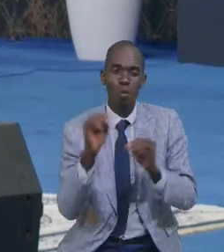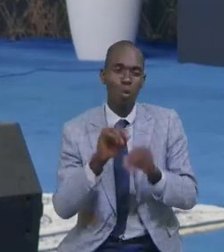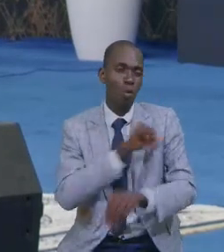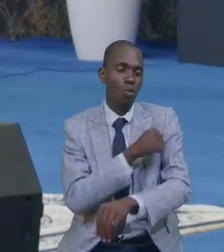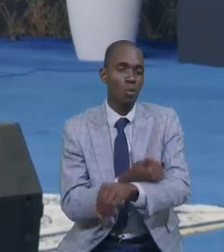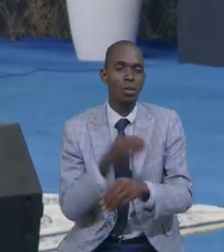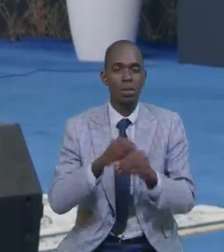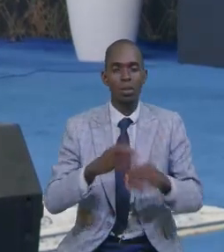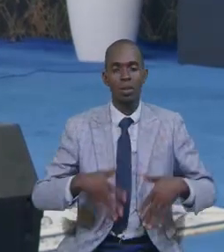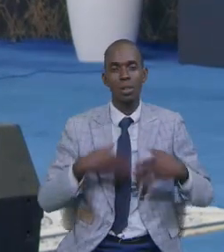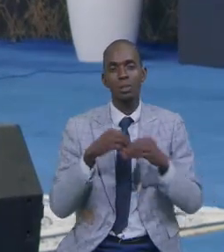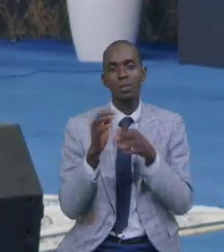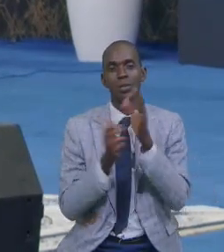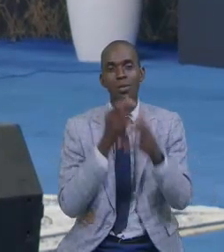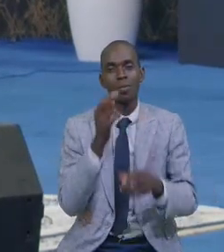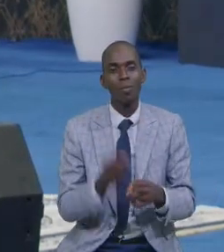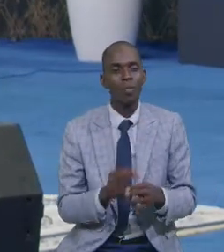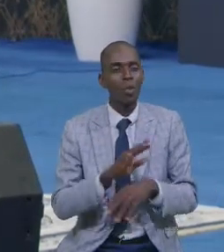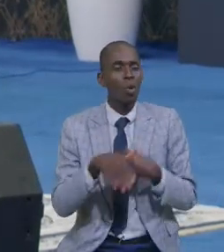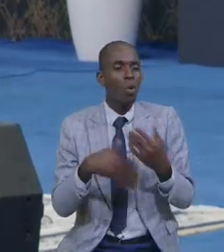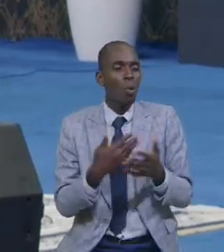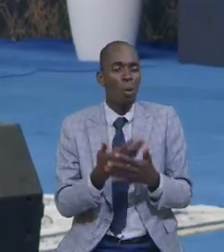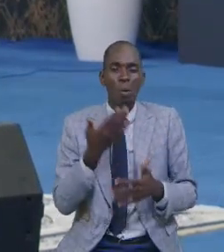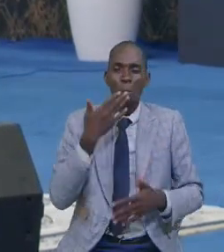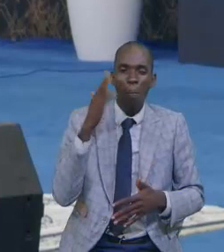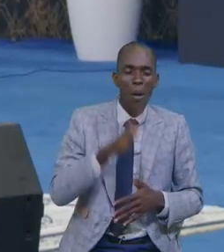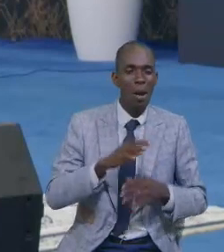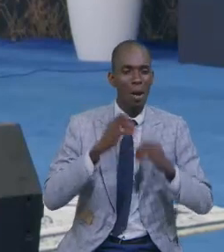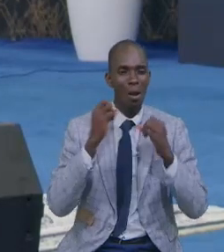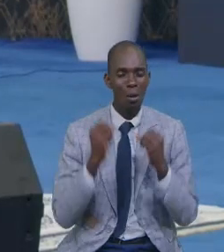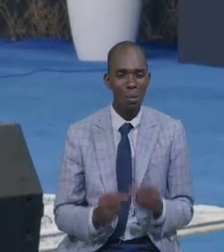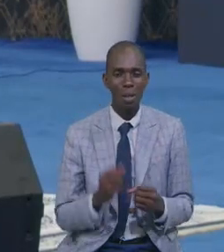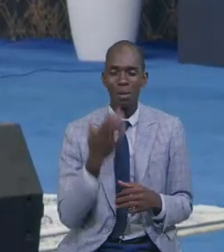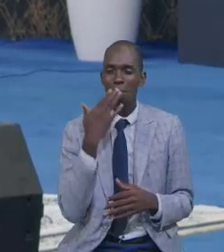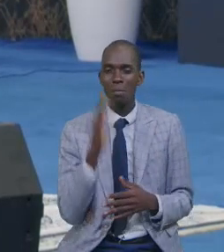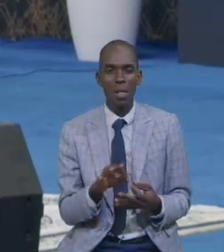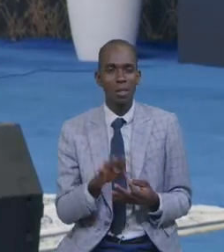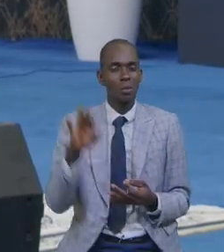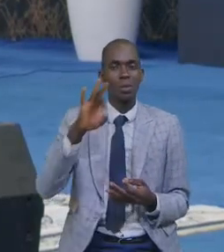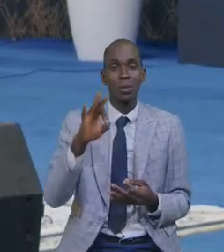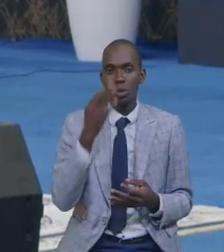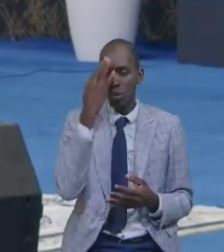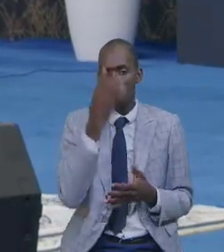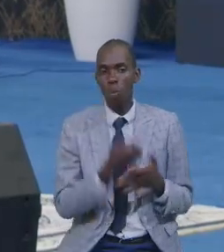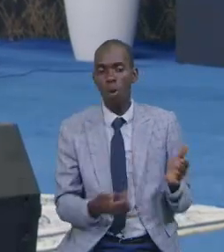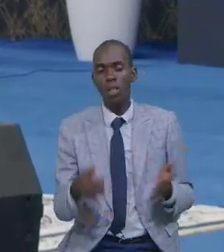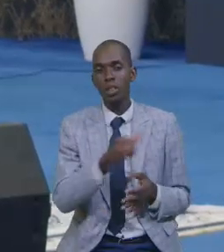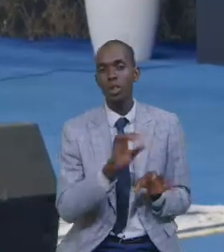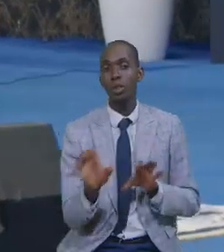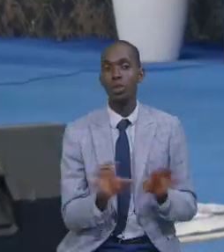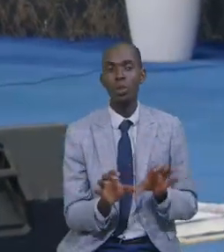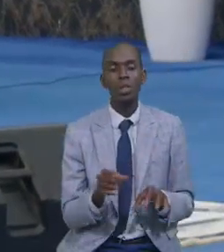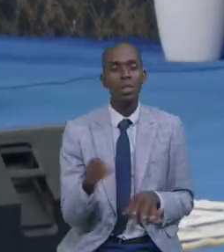And all those evil powers, evil spirits, you know what they've been doing? They've been